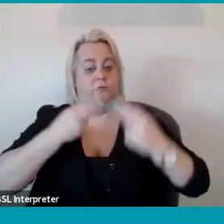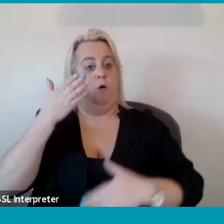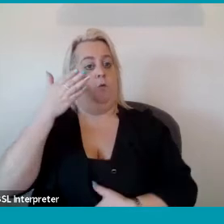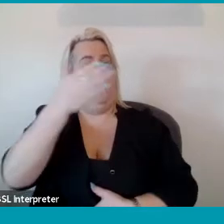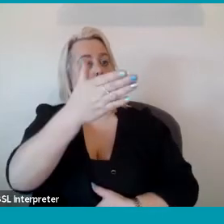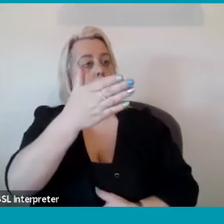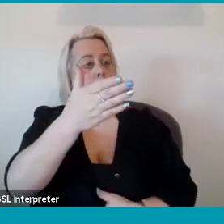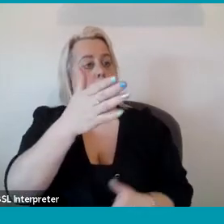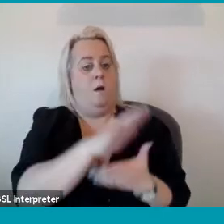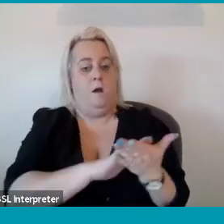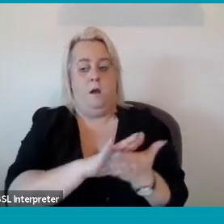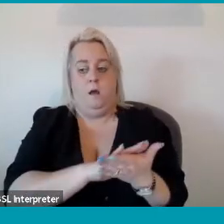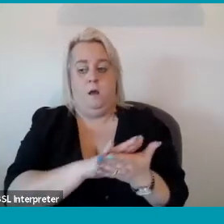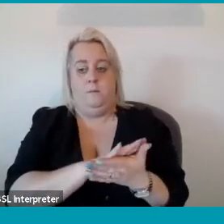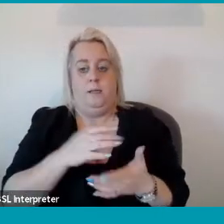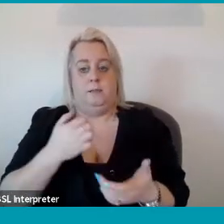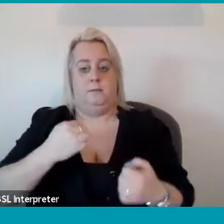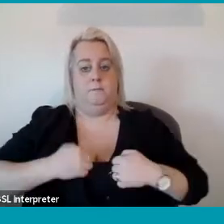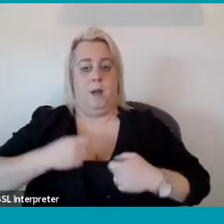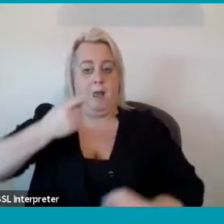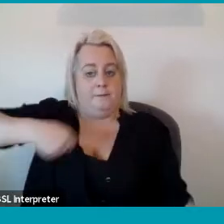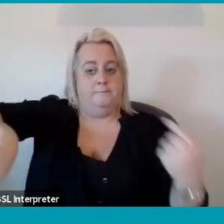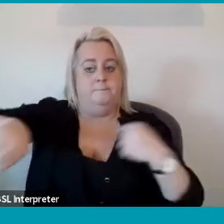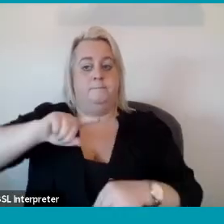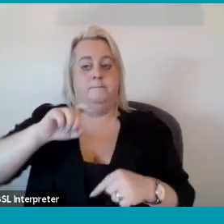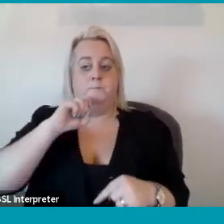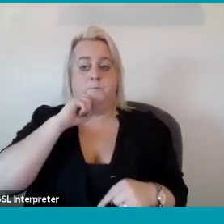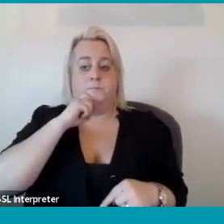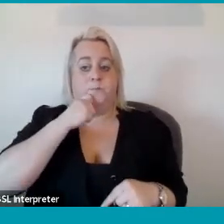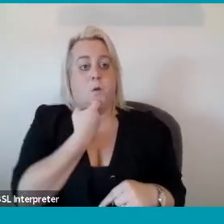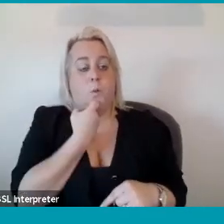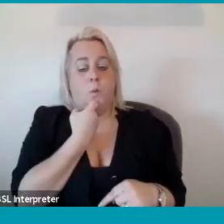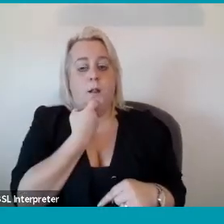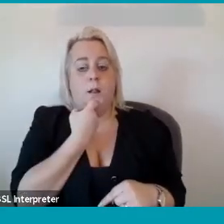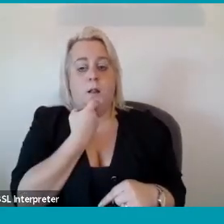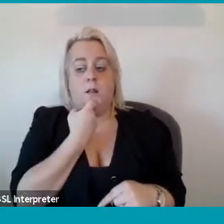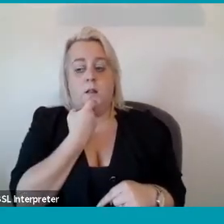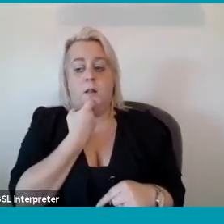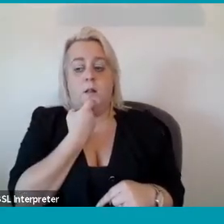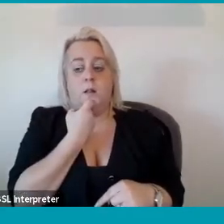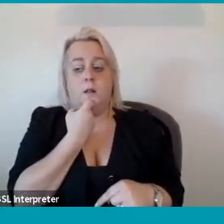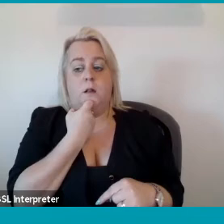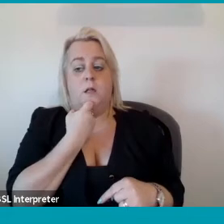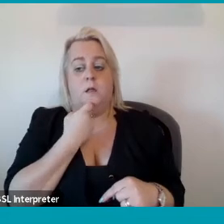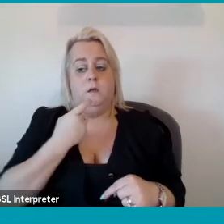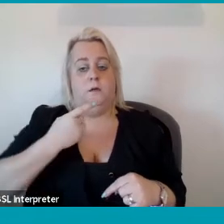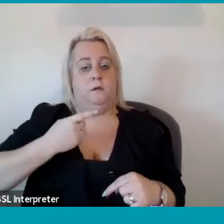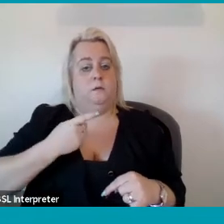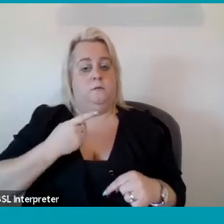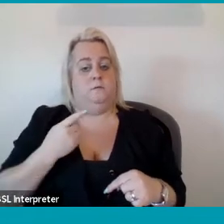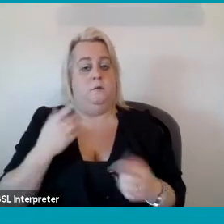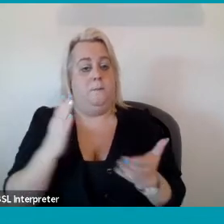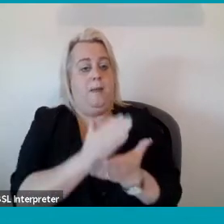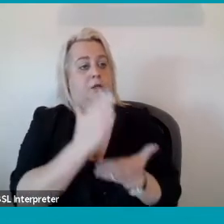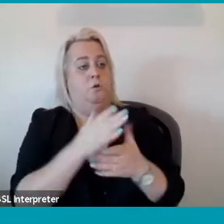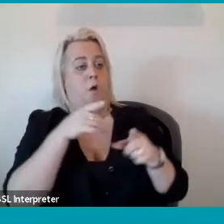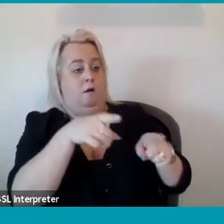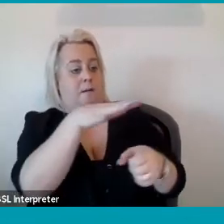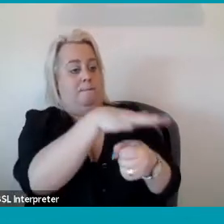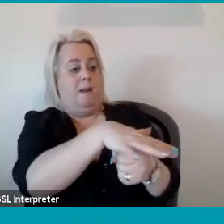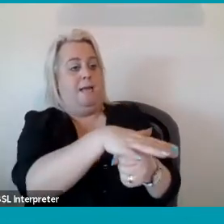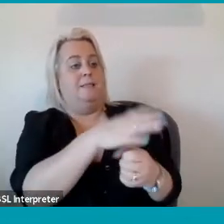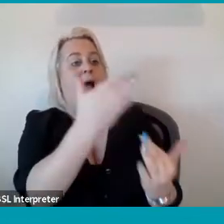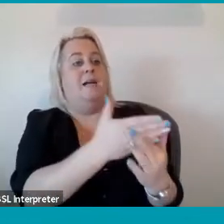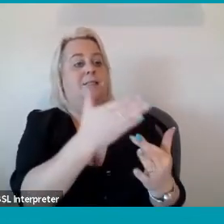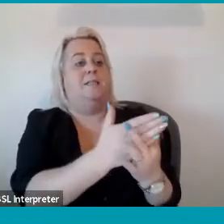that outing is going to go to the same restaurant that I go to. It needs to be an accessible place. So it's not